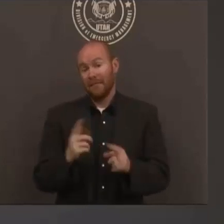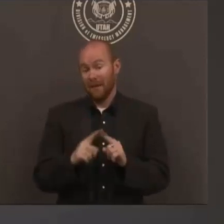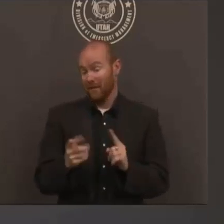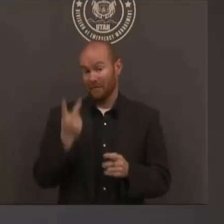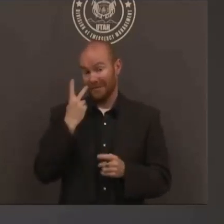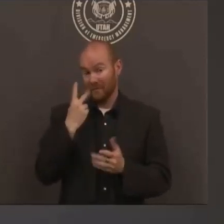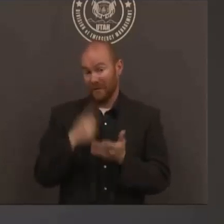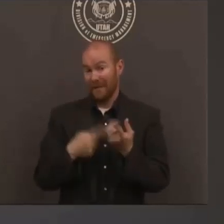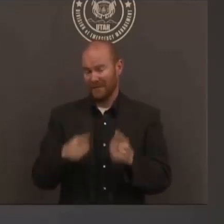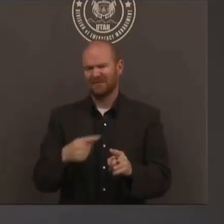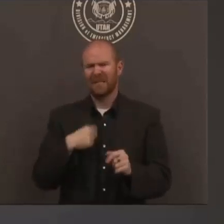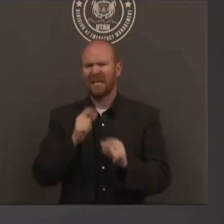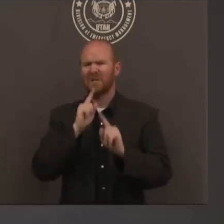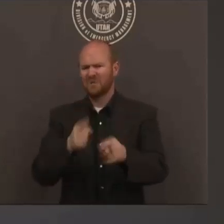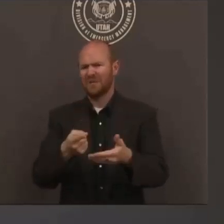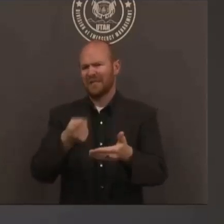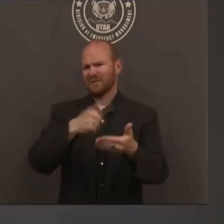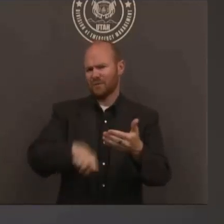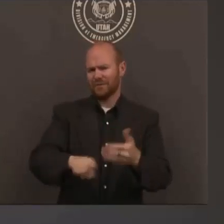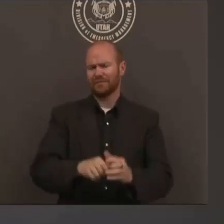now.